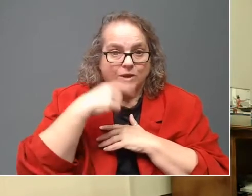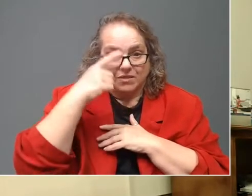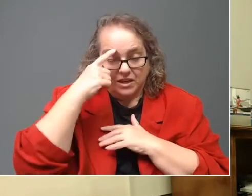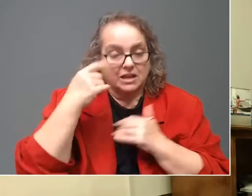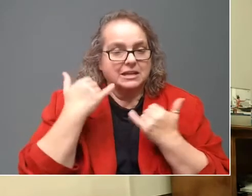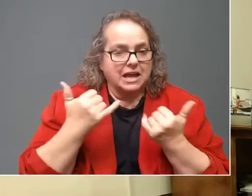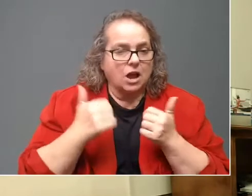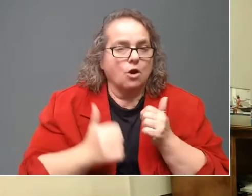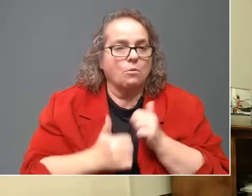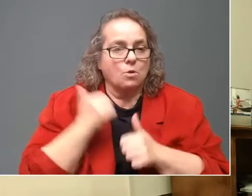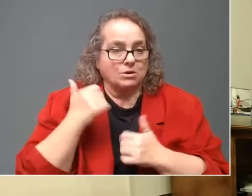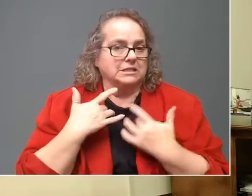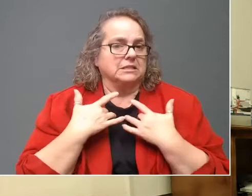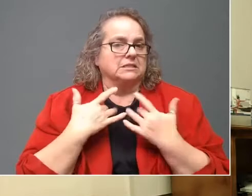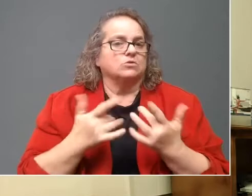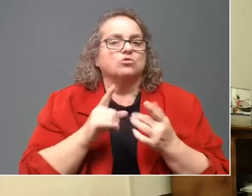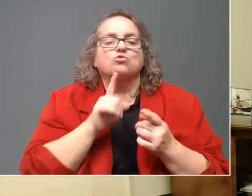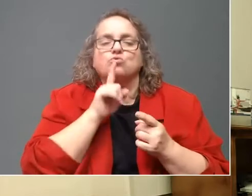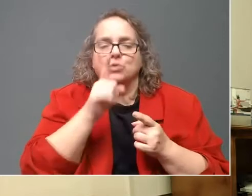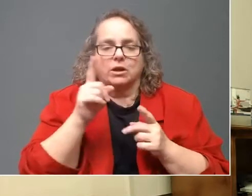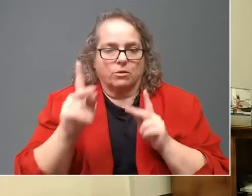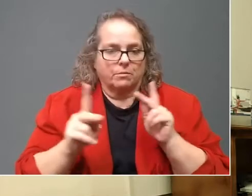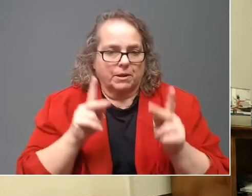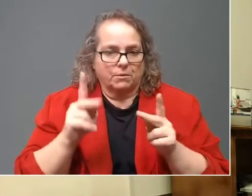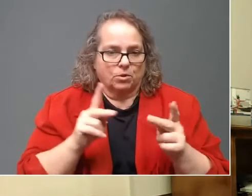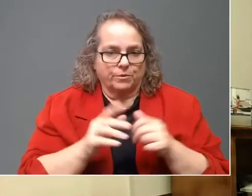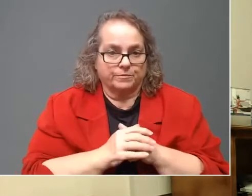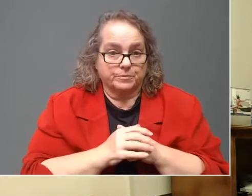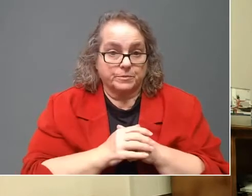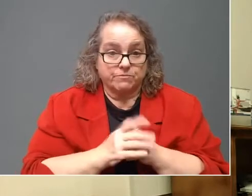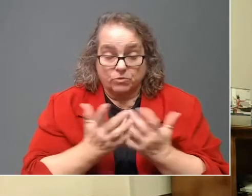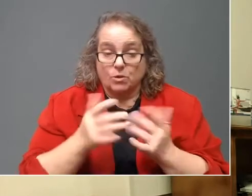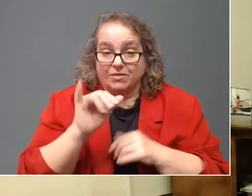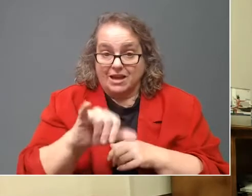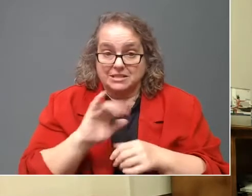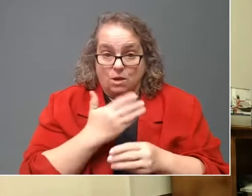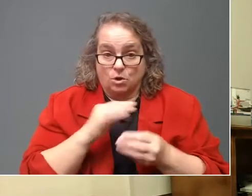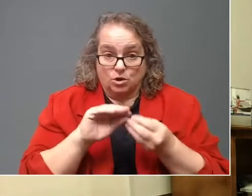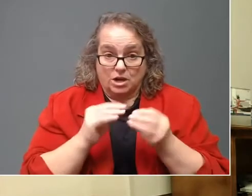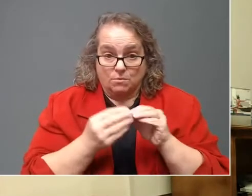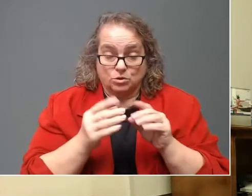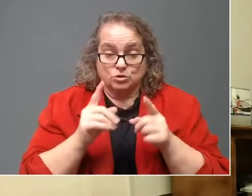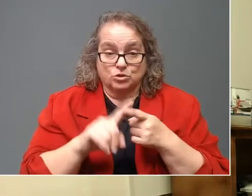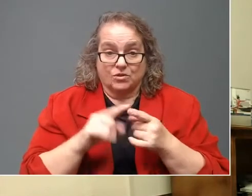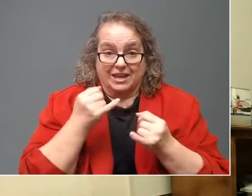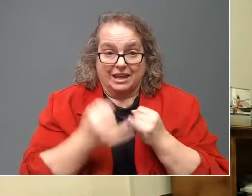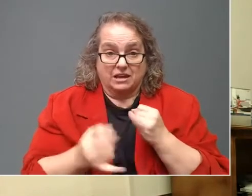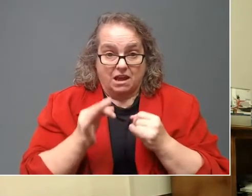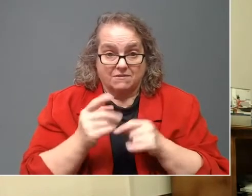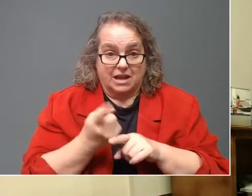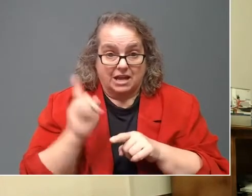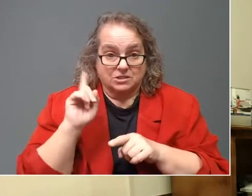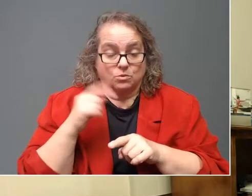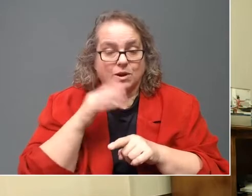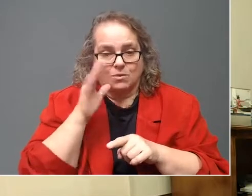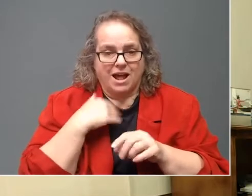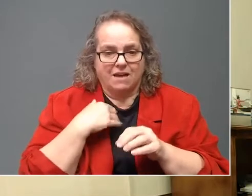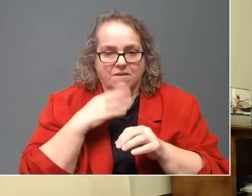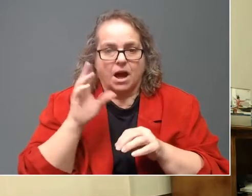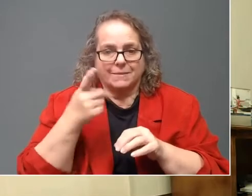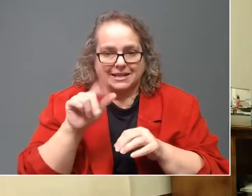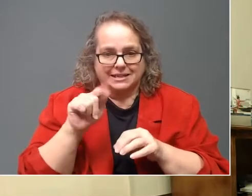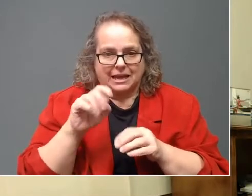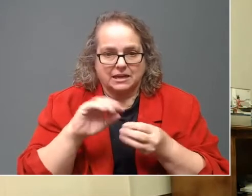most likely real people. So that's our numbers for through the end of last week, and obviously we'll have updated numbers on the